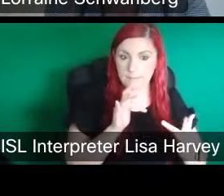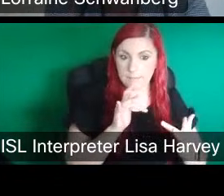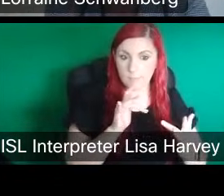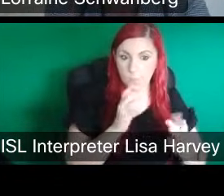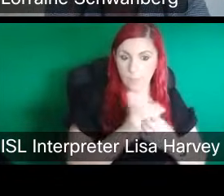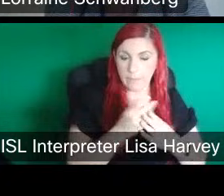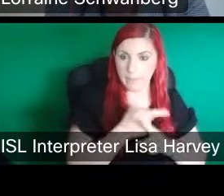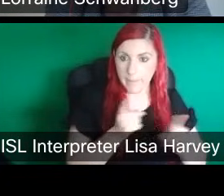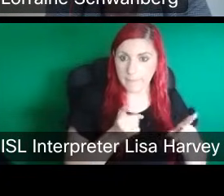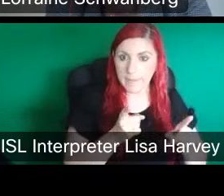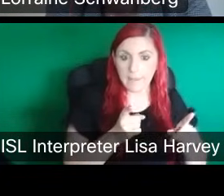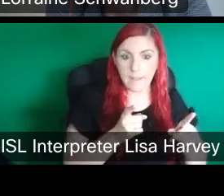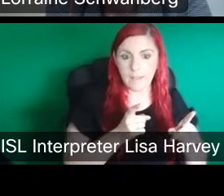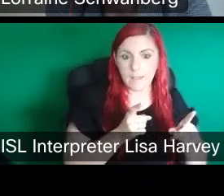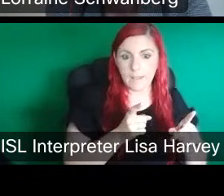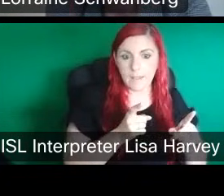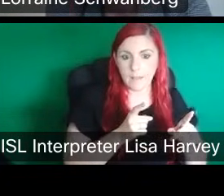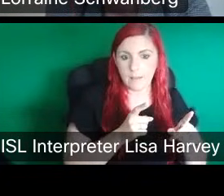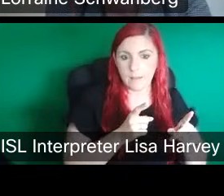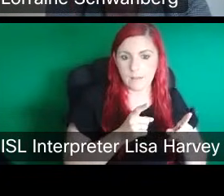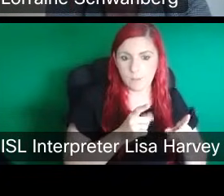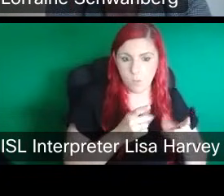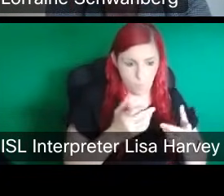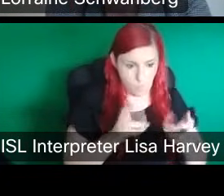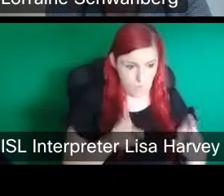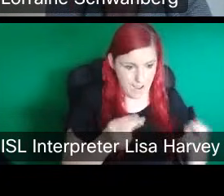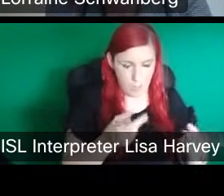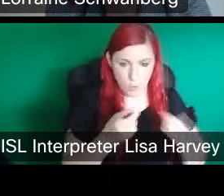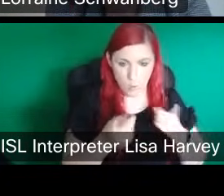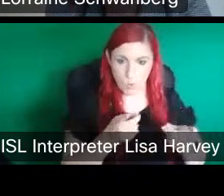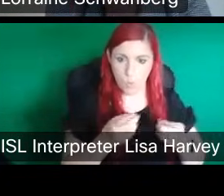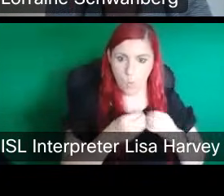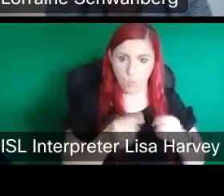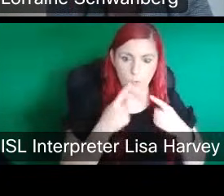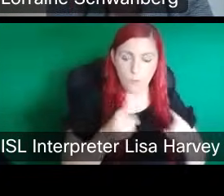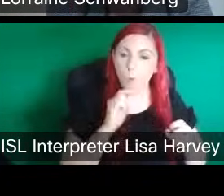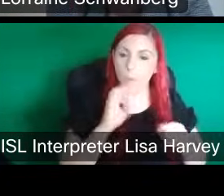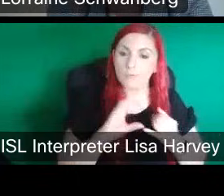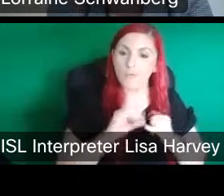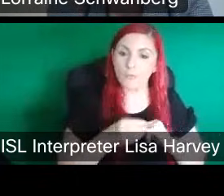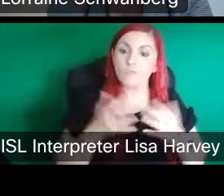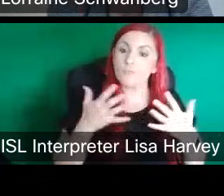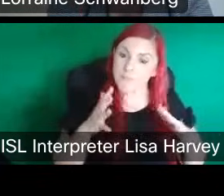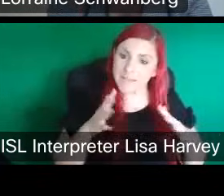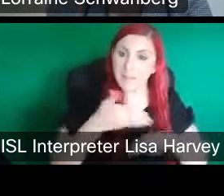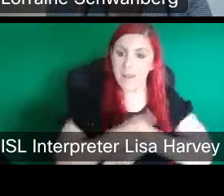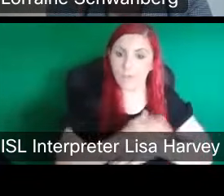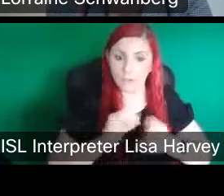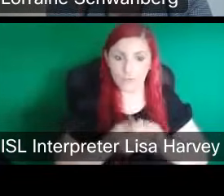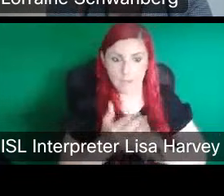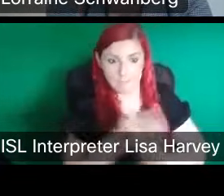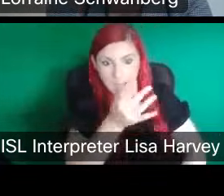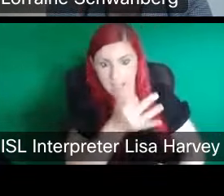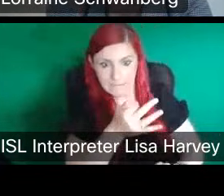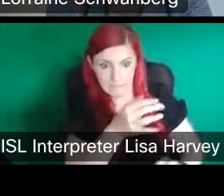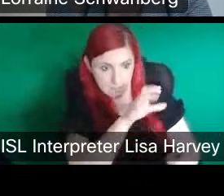to do open disclosure. And again, what's required of us is that we make reasonable efforts to identify the person,